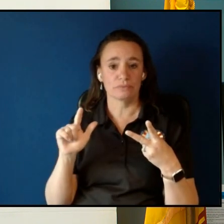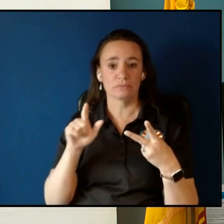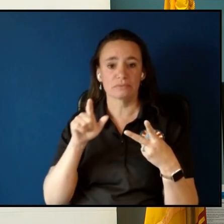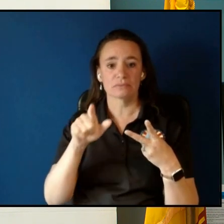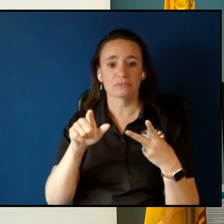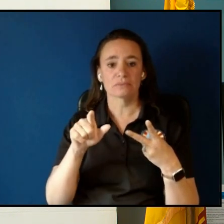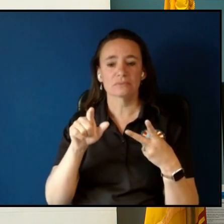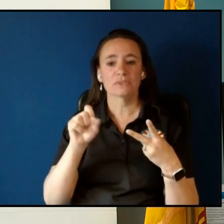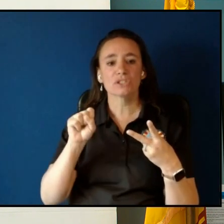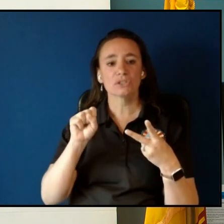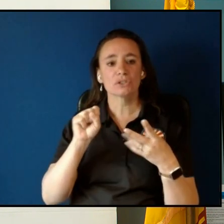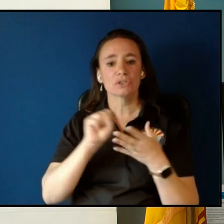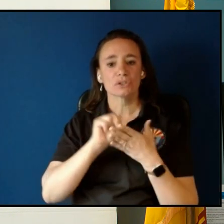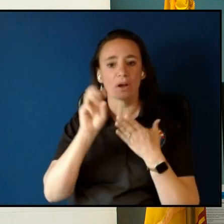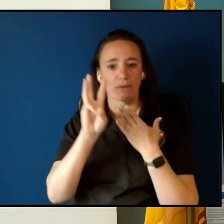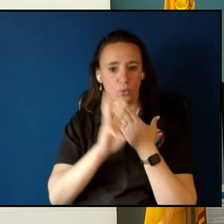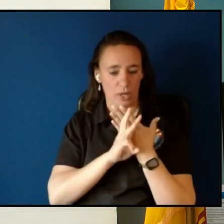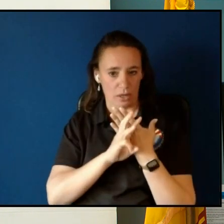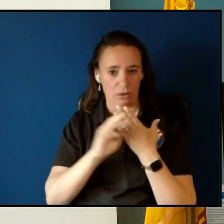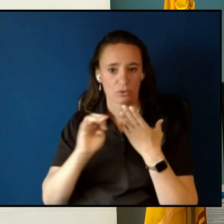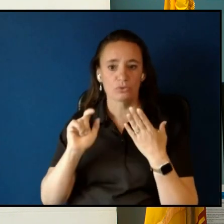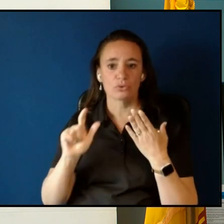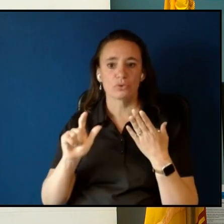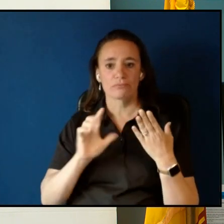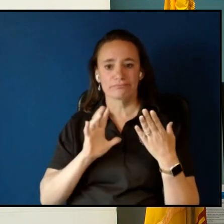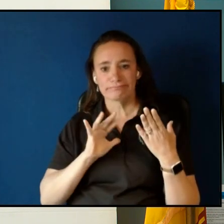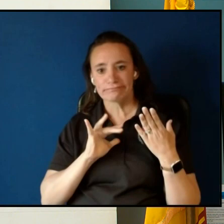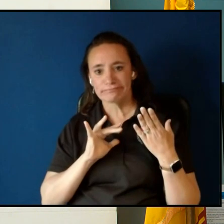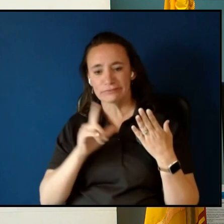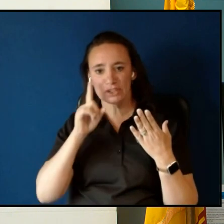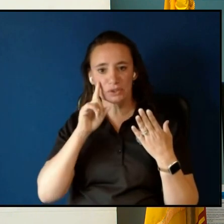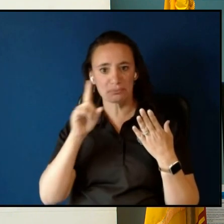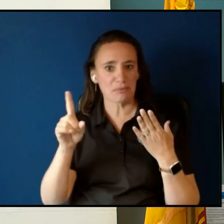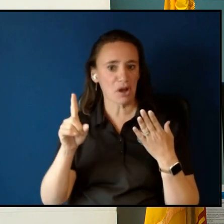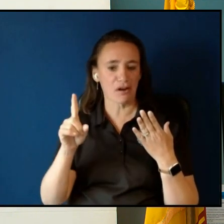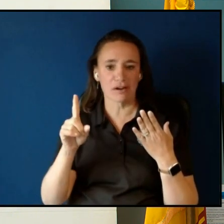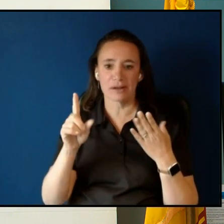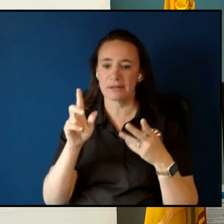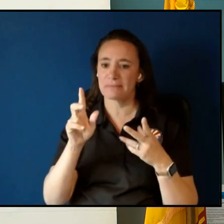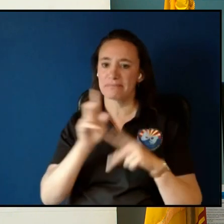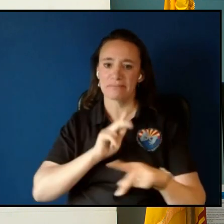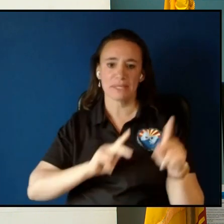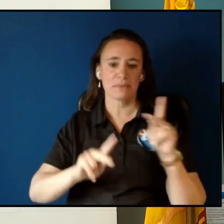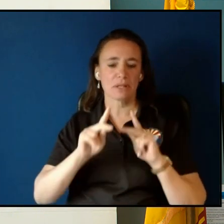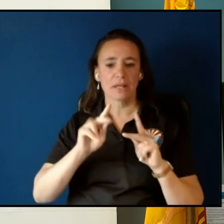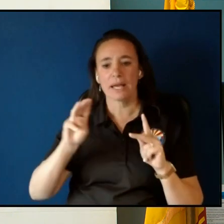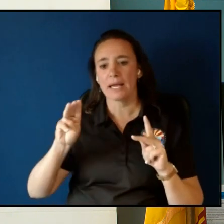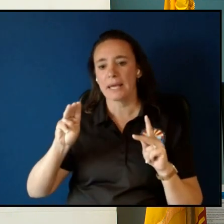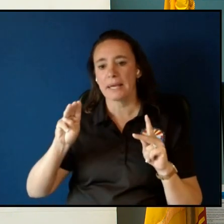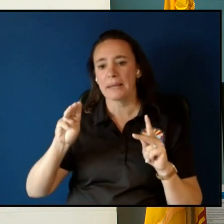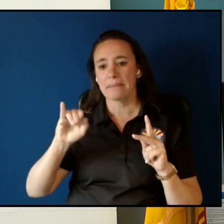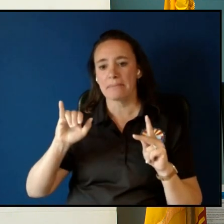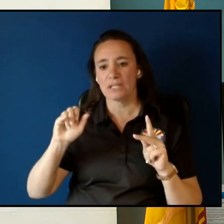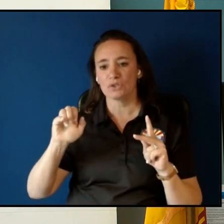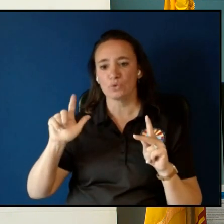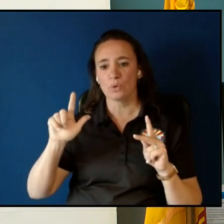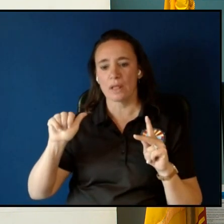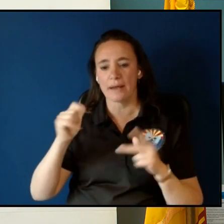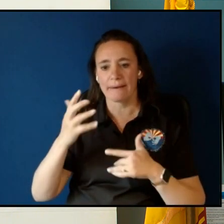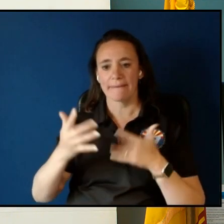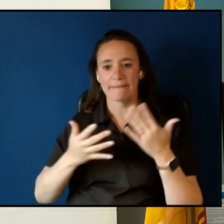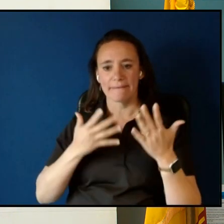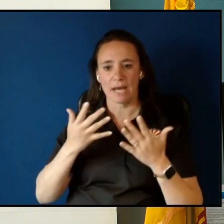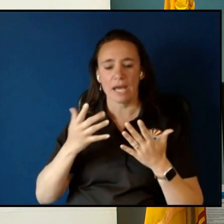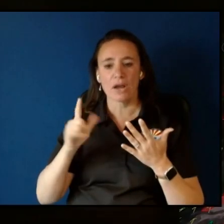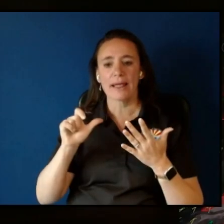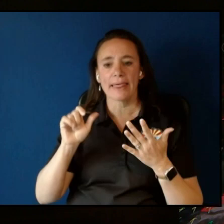software tool, right? This is some really smart folks at the Missoula Fire Lab with the U.S. Forest Service at the